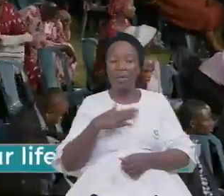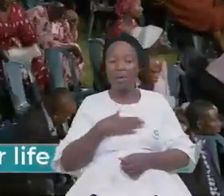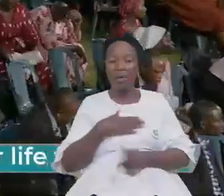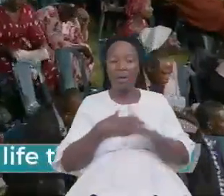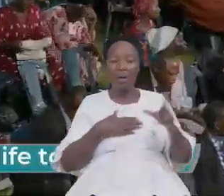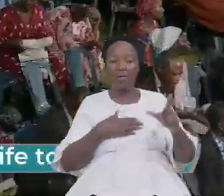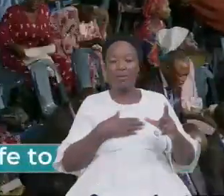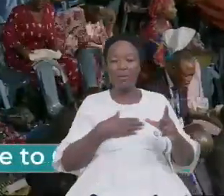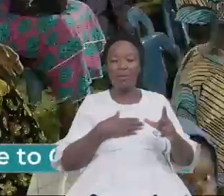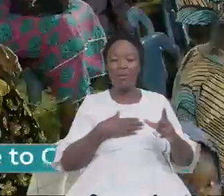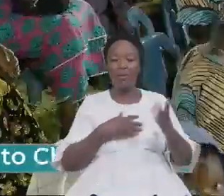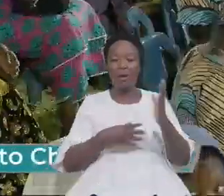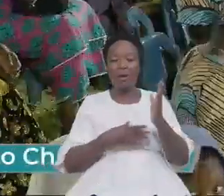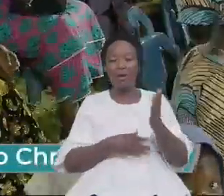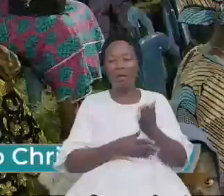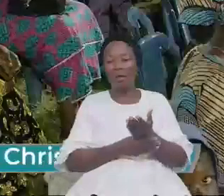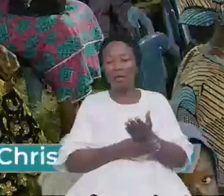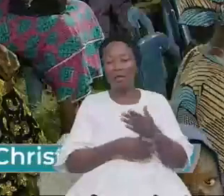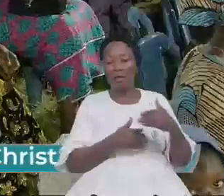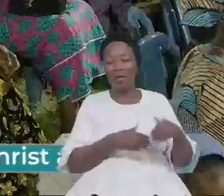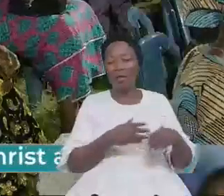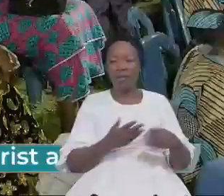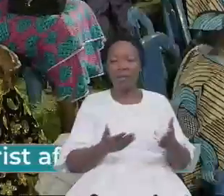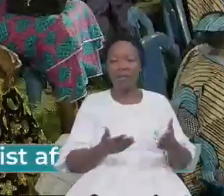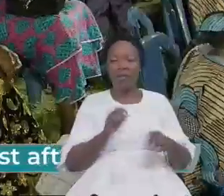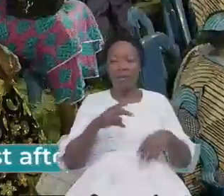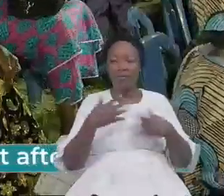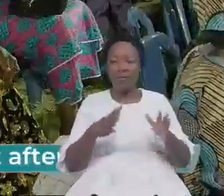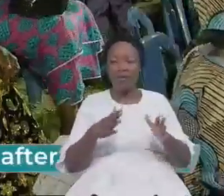here, if you are finished, can I see the flag?